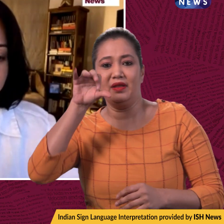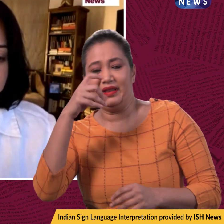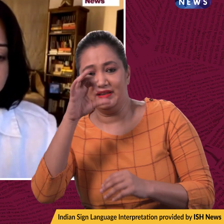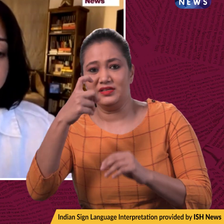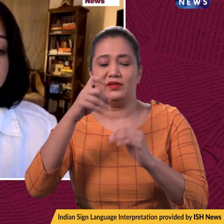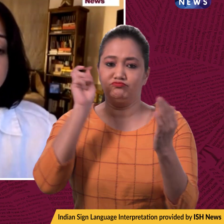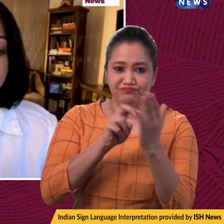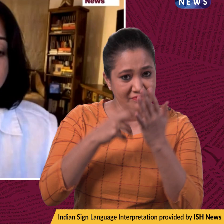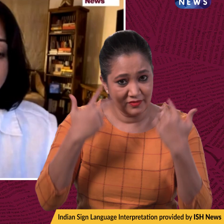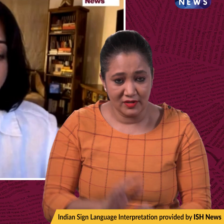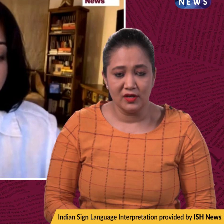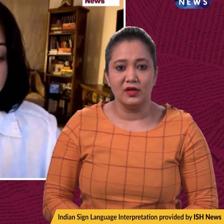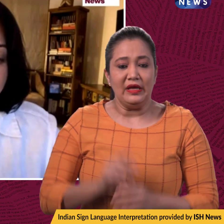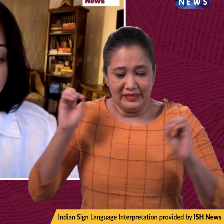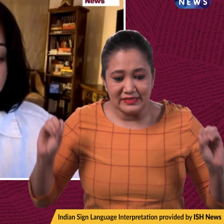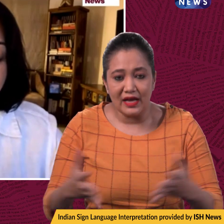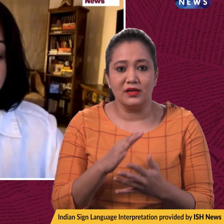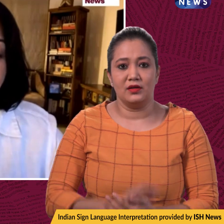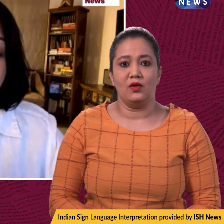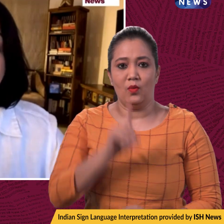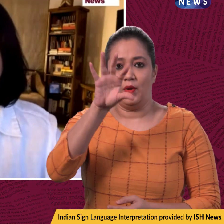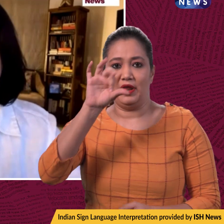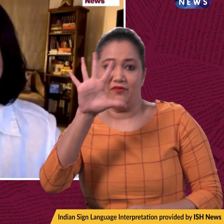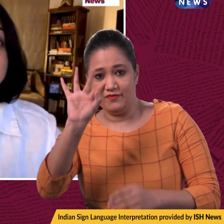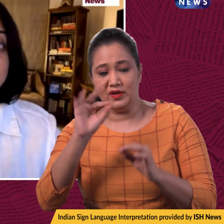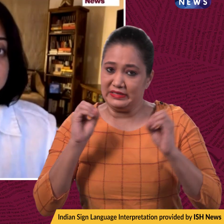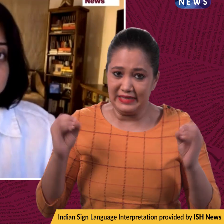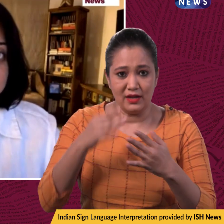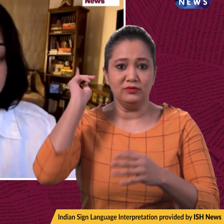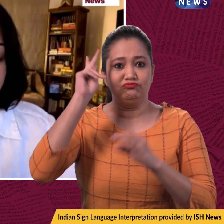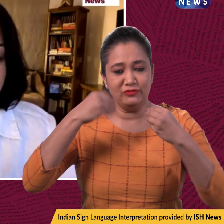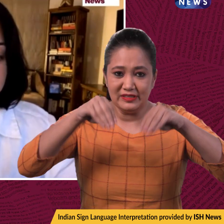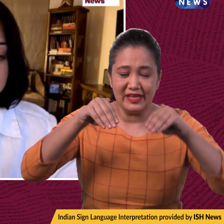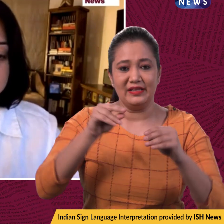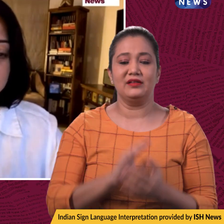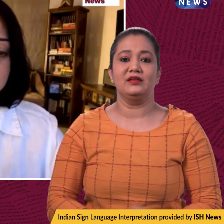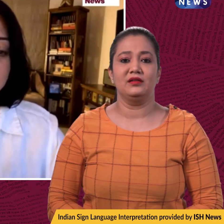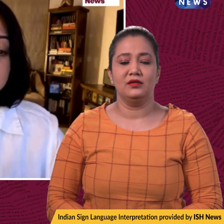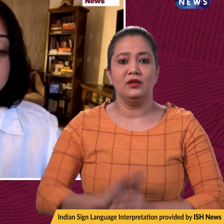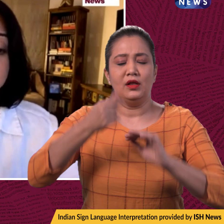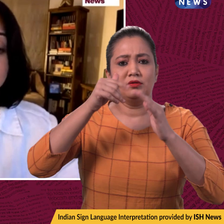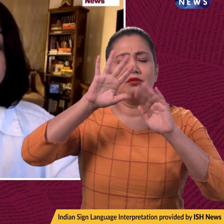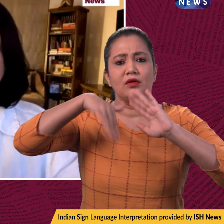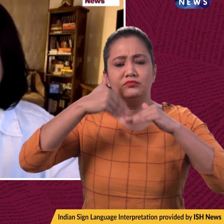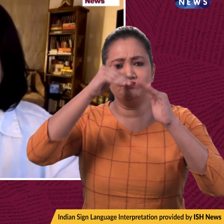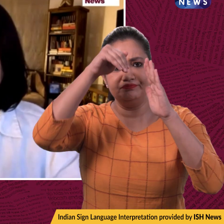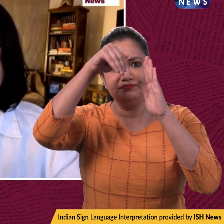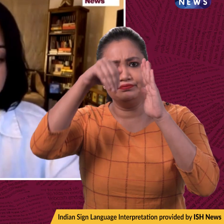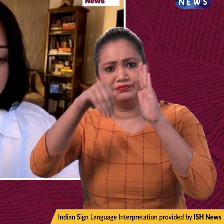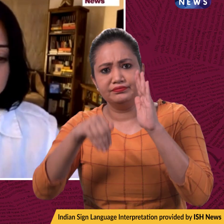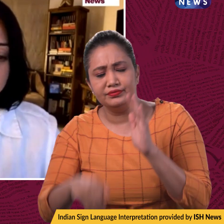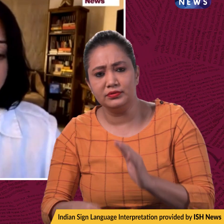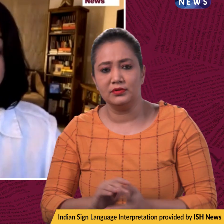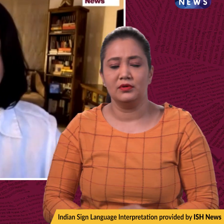Communications, got listed. The stock opened for trading at 1,950 on the NSE, then made a very